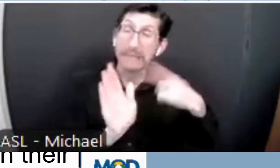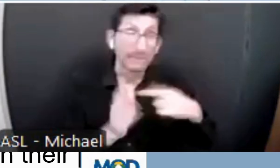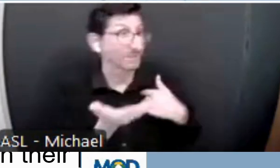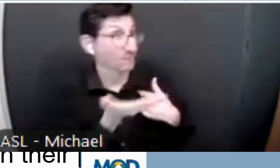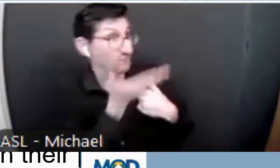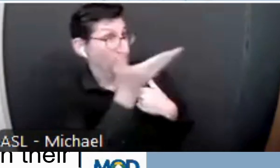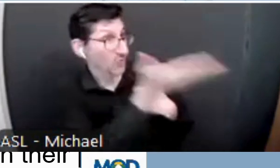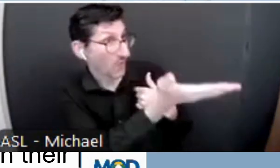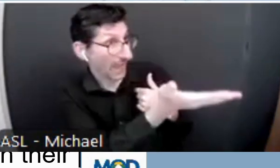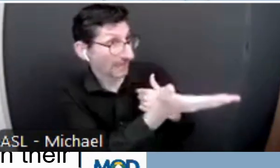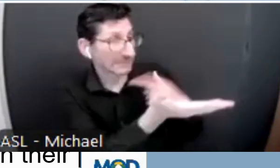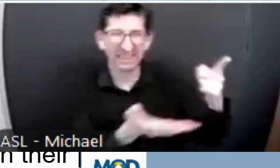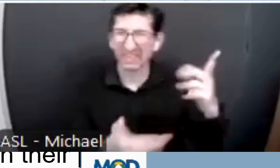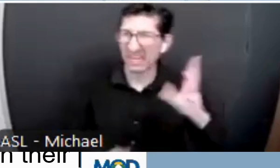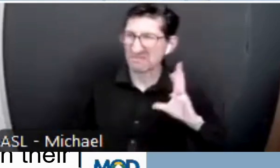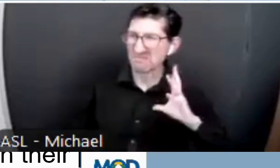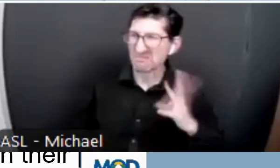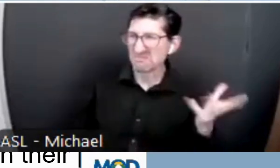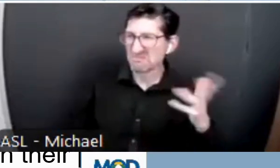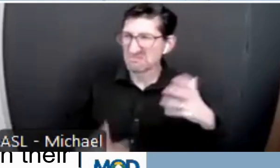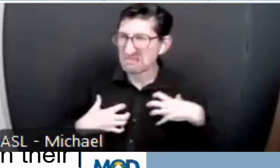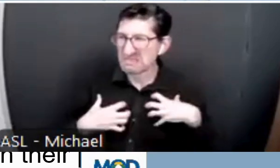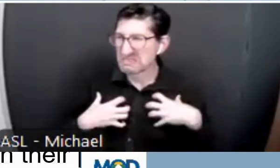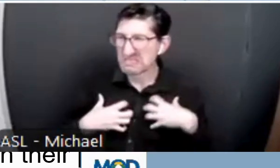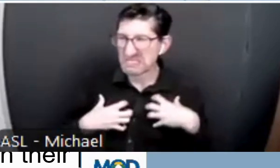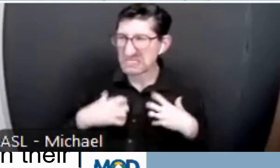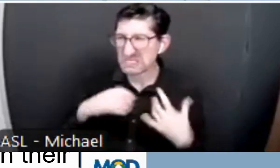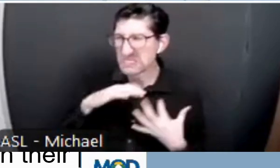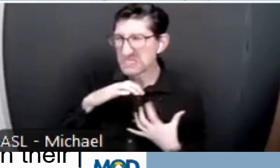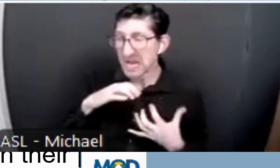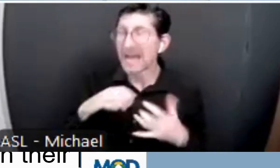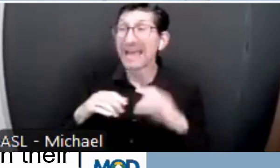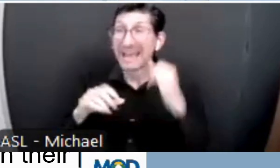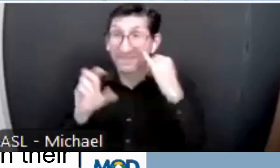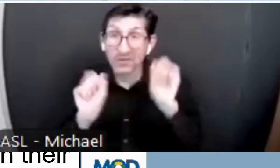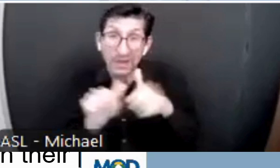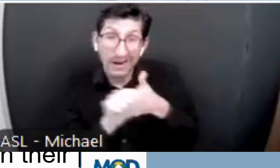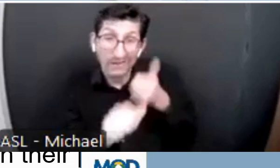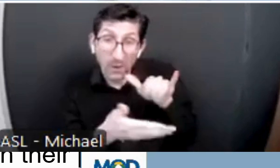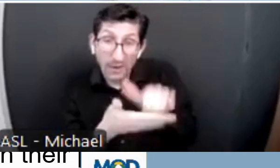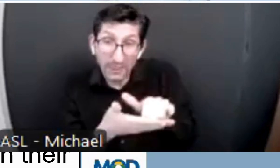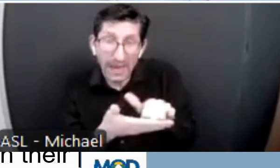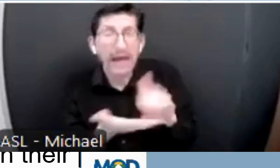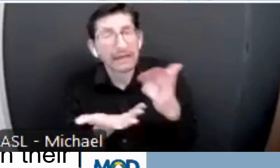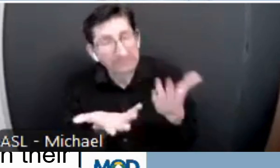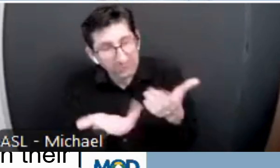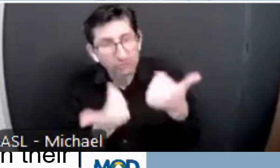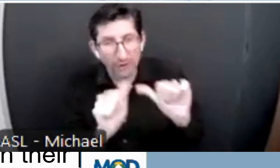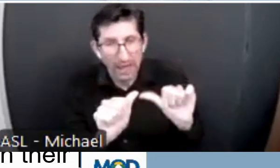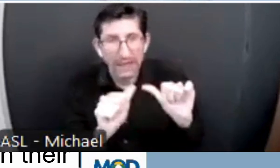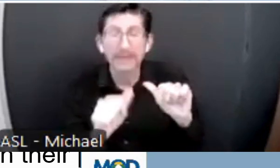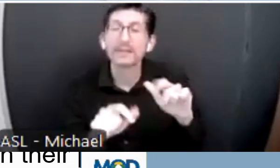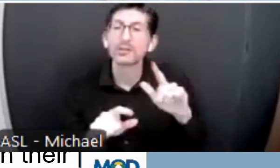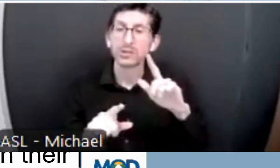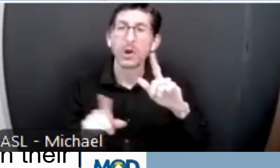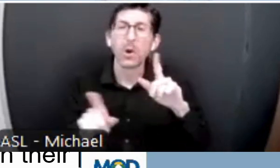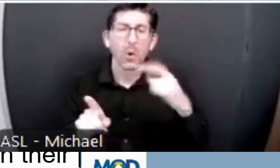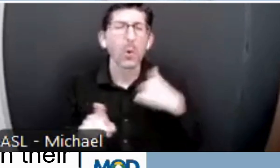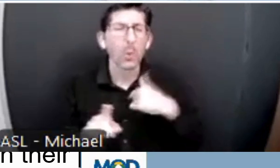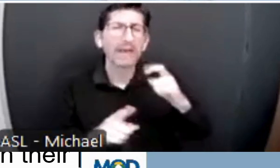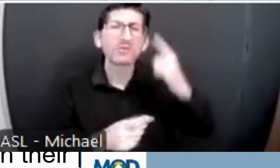or get resentful about it, which is nice to avoid if you can. So from a practical perspective, it's useful to